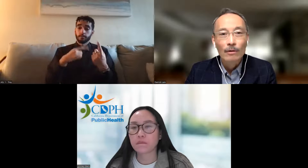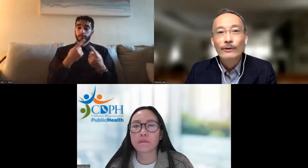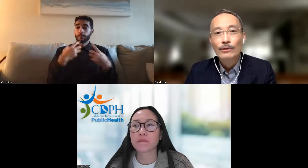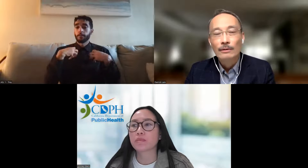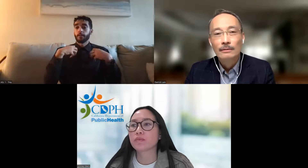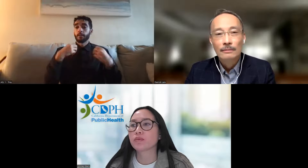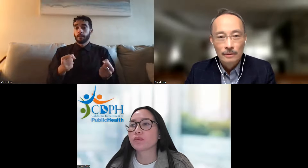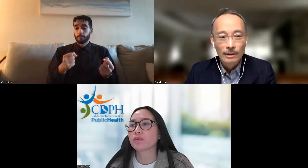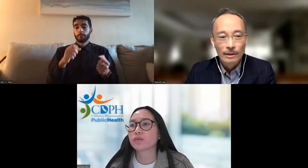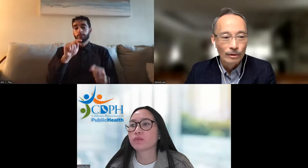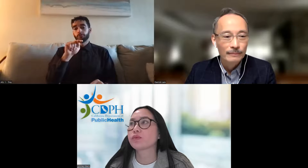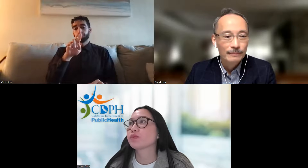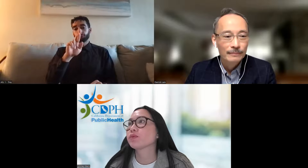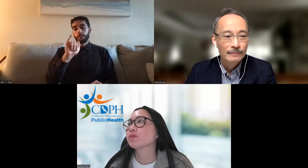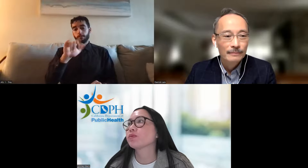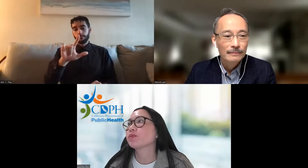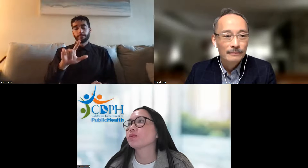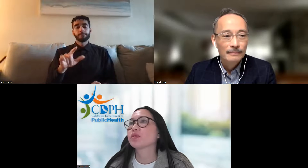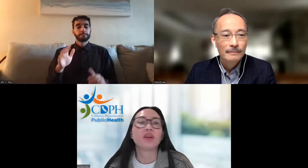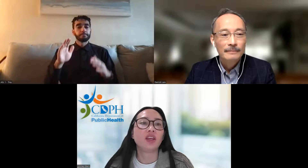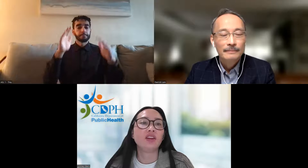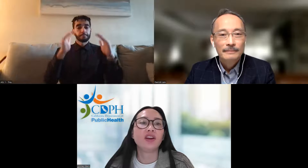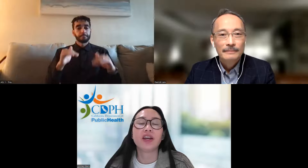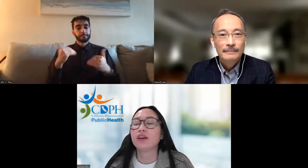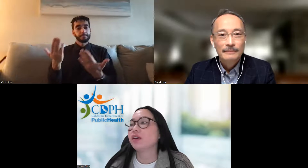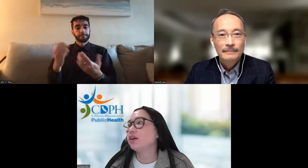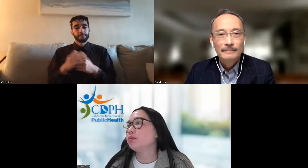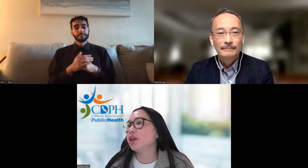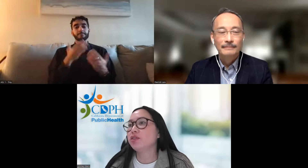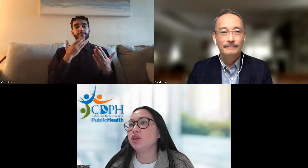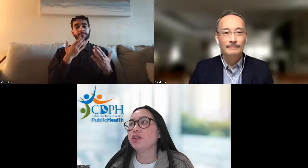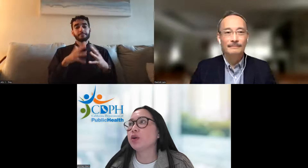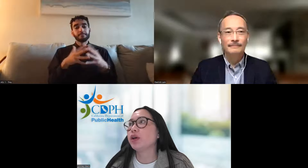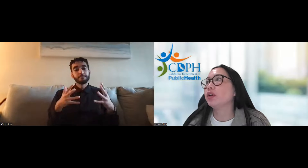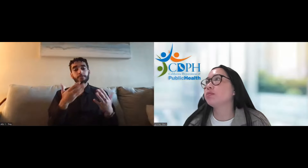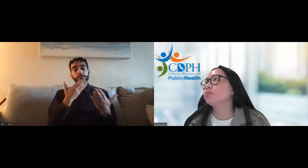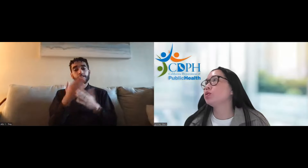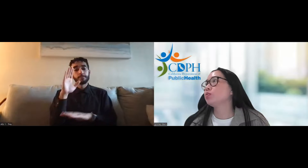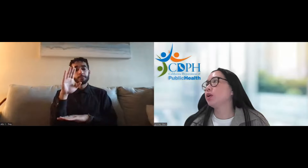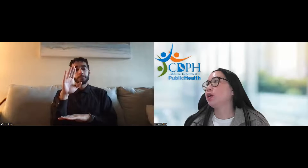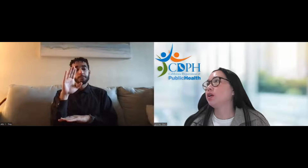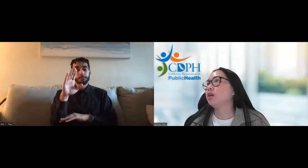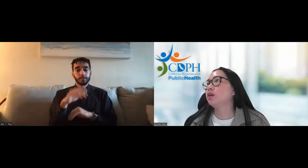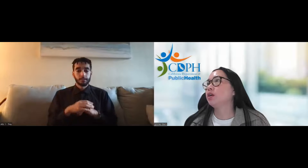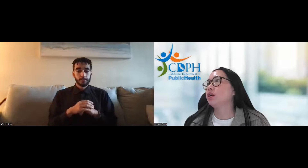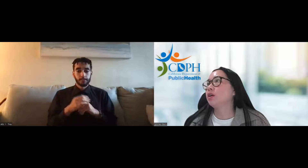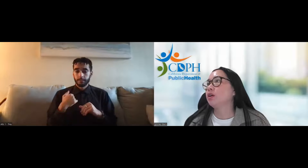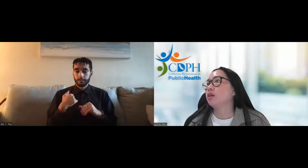Grant. So over to you, Dr. Stern. Thank you, Derek. Good afternoon, everyone. I'm just